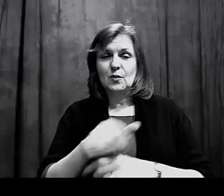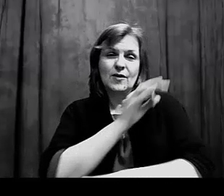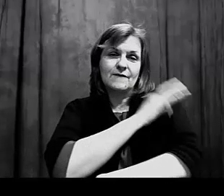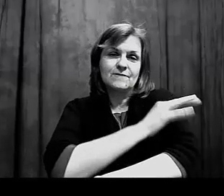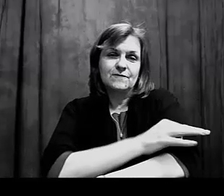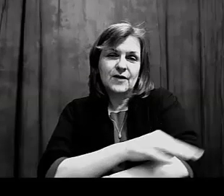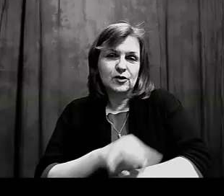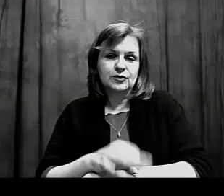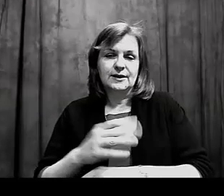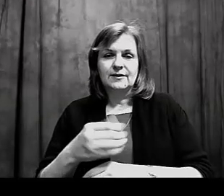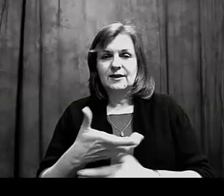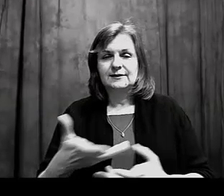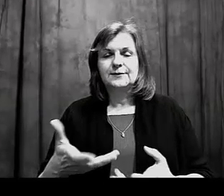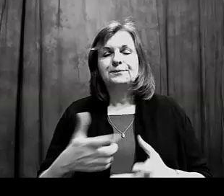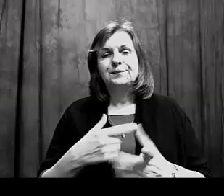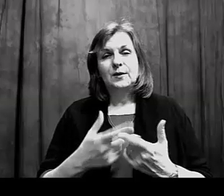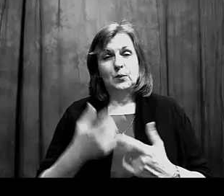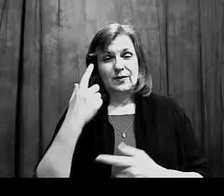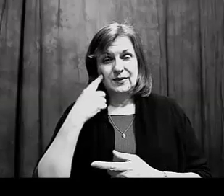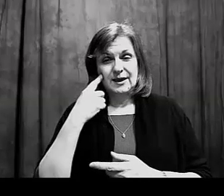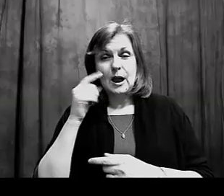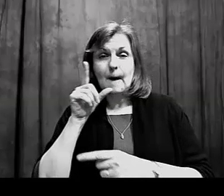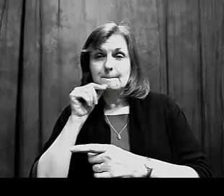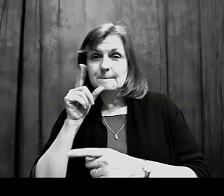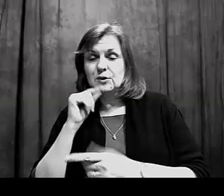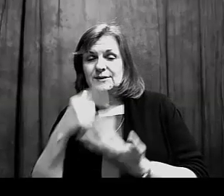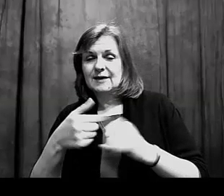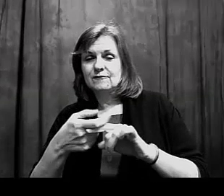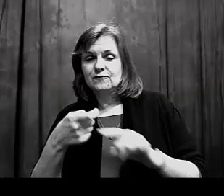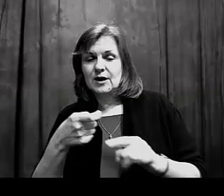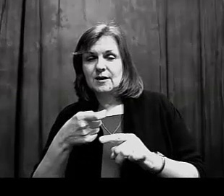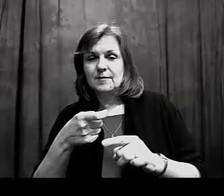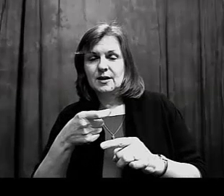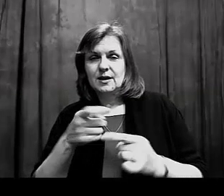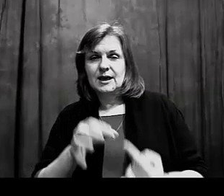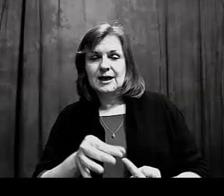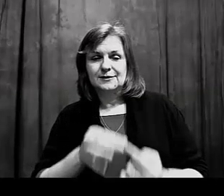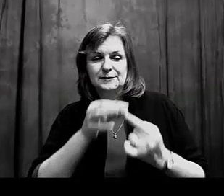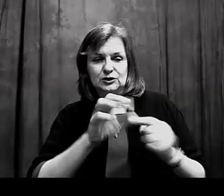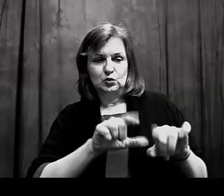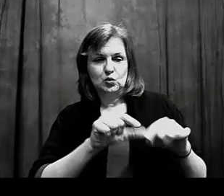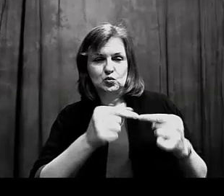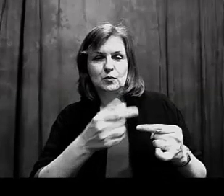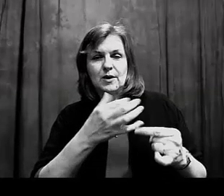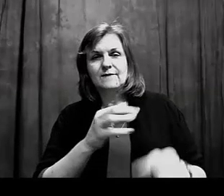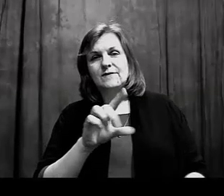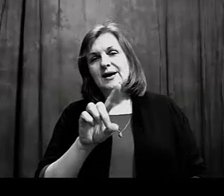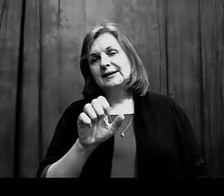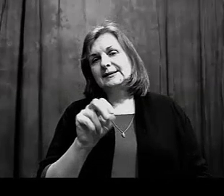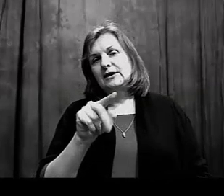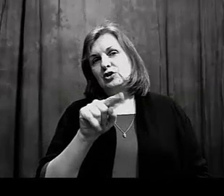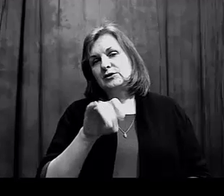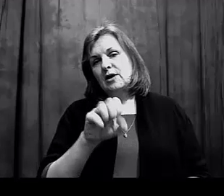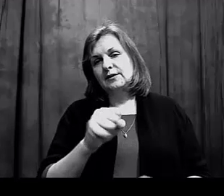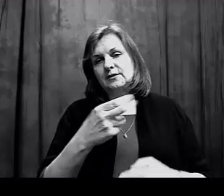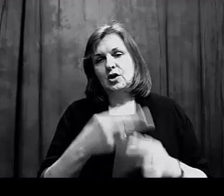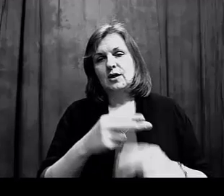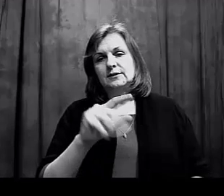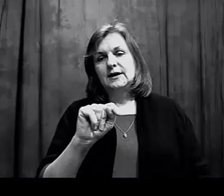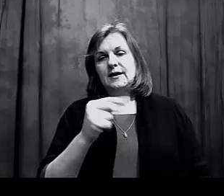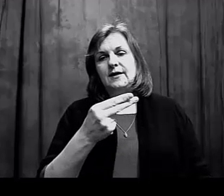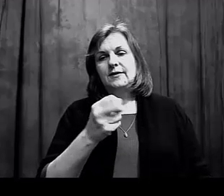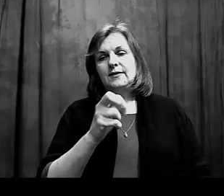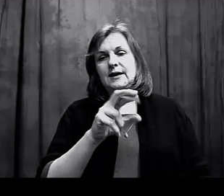bone similarities and structures that we've seen in the development of feathers and so on. And we think that birds actually came from a